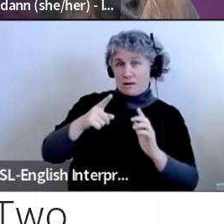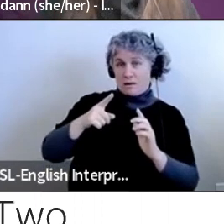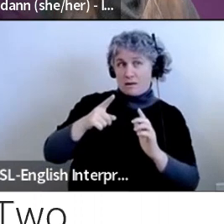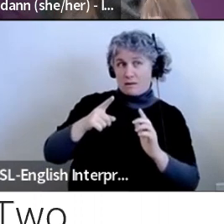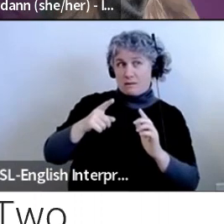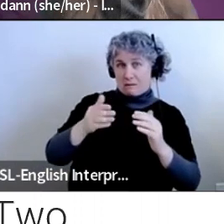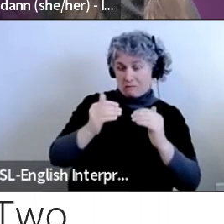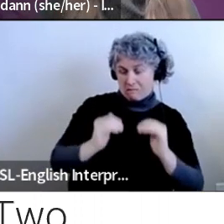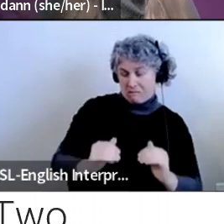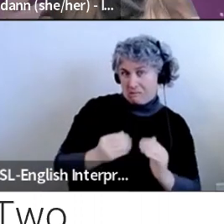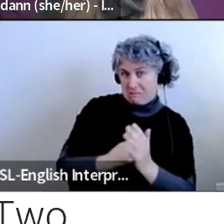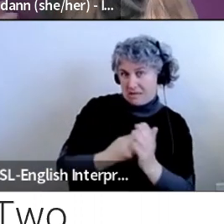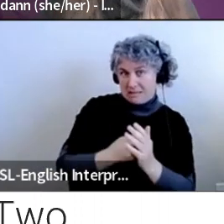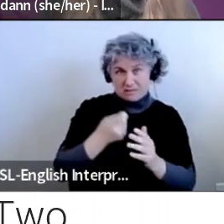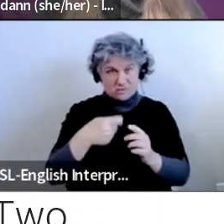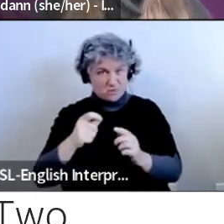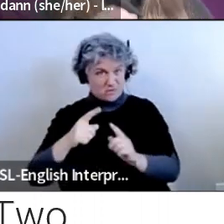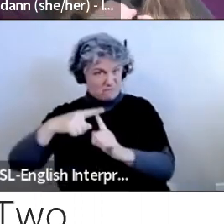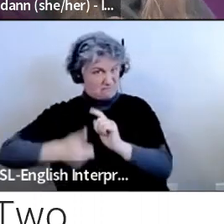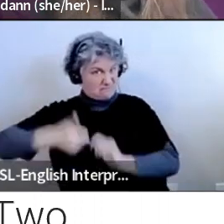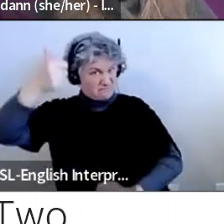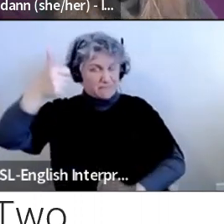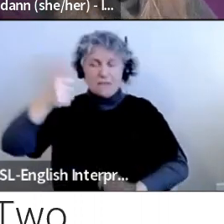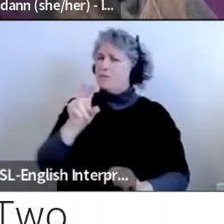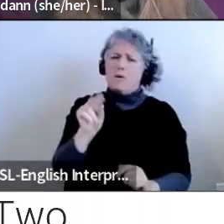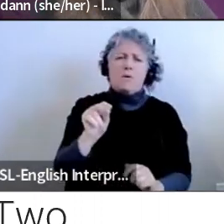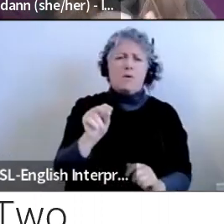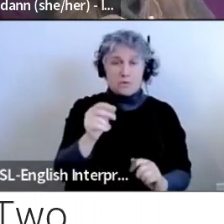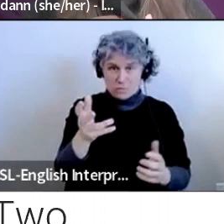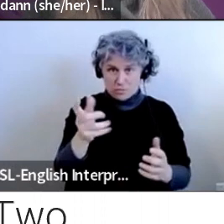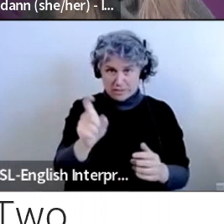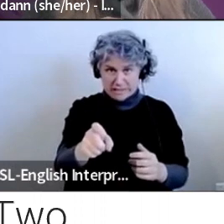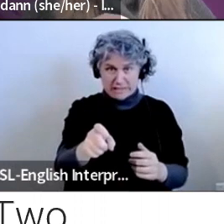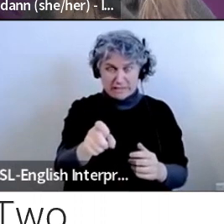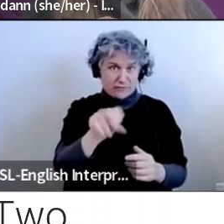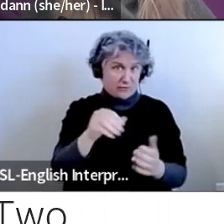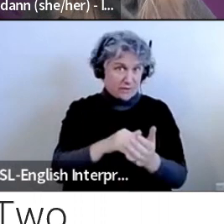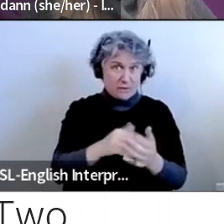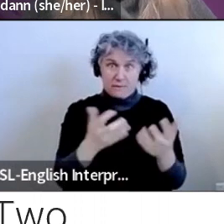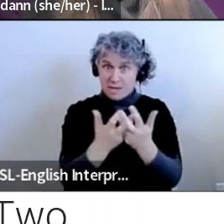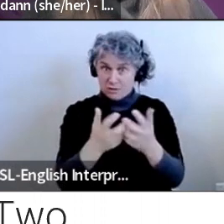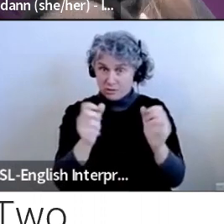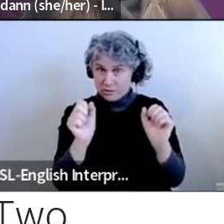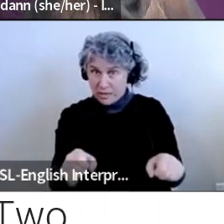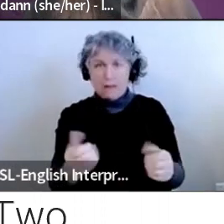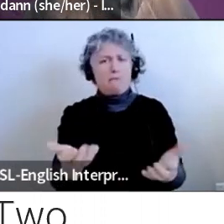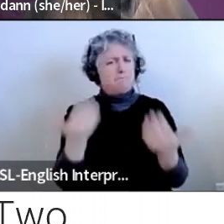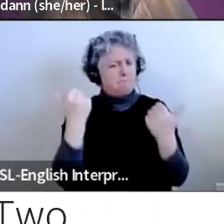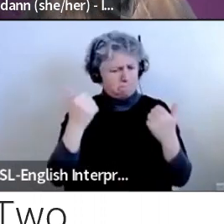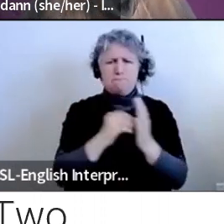asking for less funding? No, we encourage you to ask for $30,000 if you are in a position to carry out a project